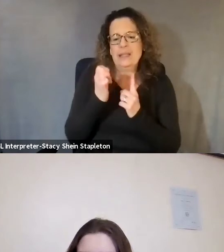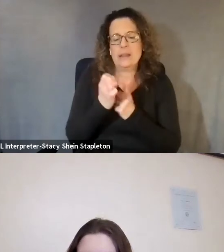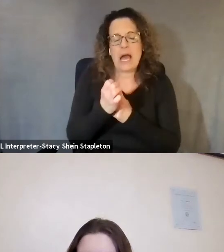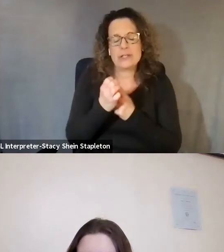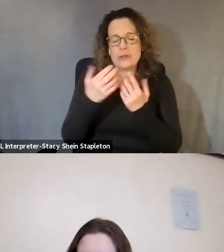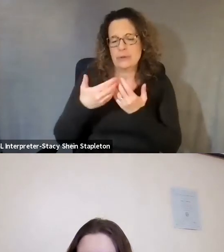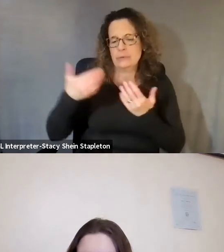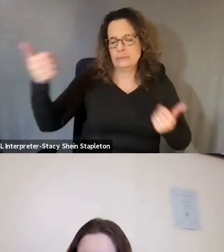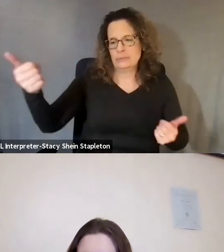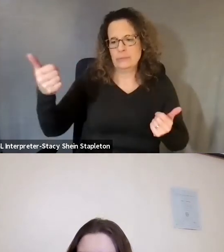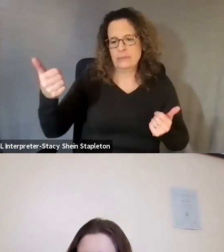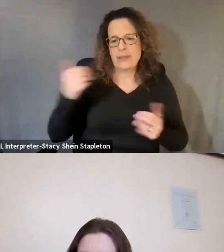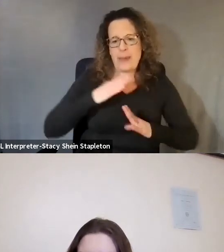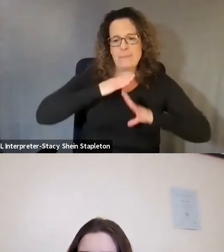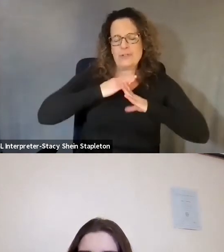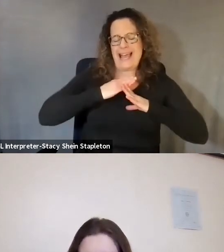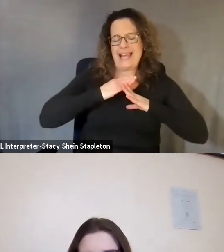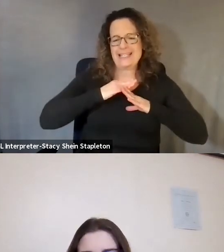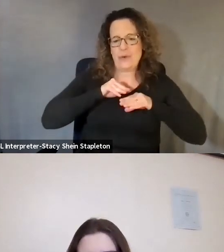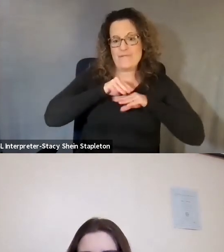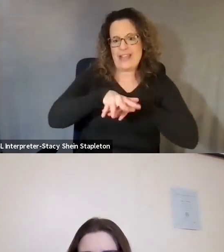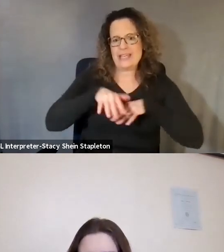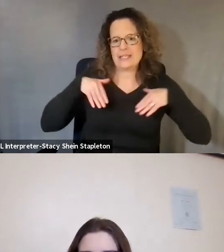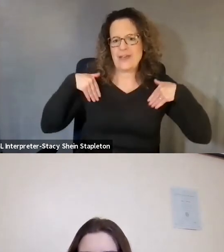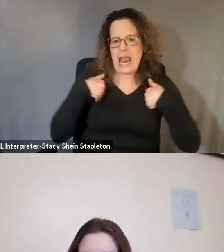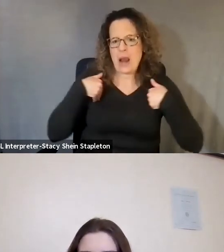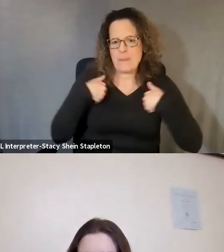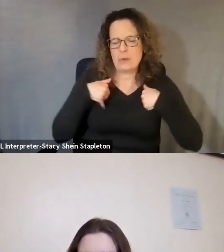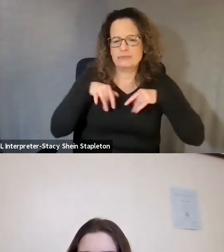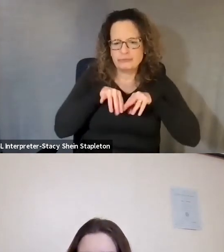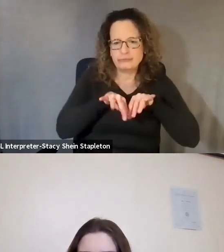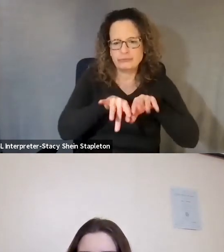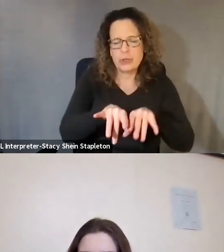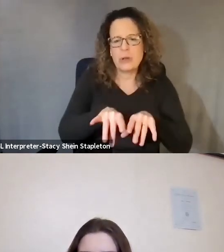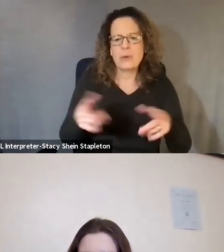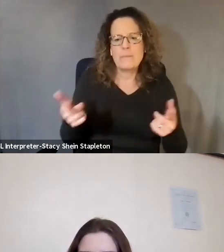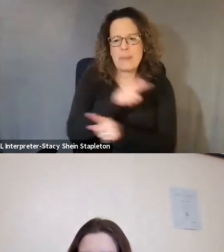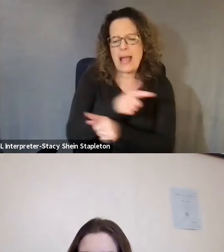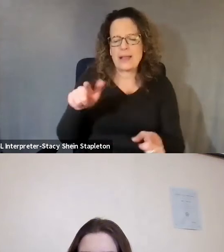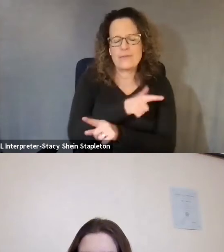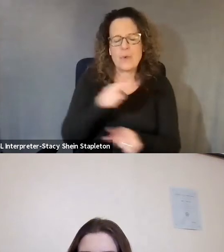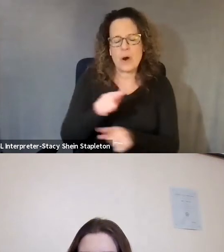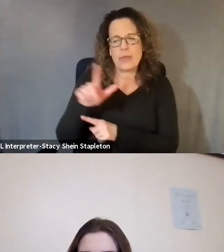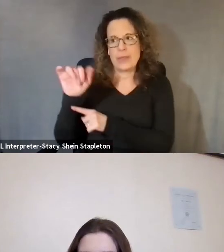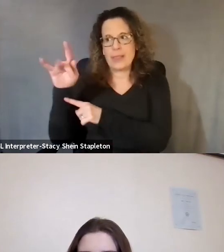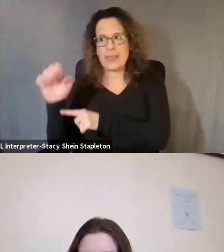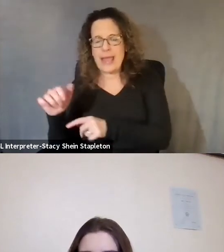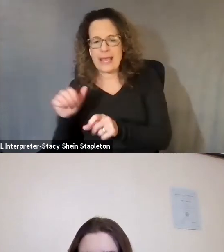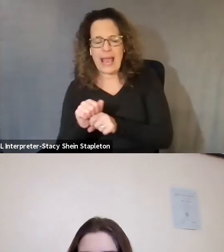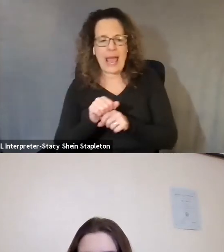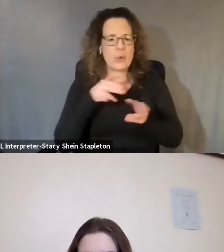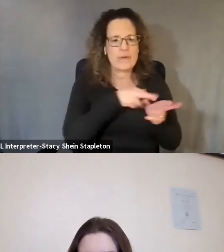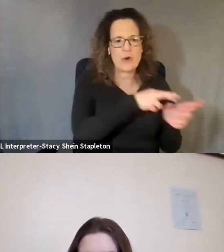that keeps invasive species from moving back and forth between the Lake Michigan Basin and the Mississippi River